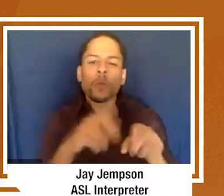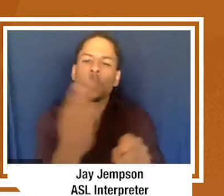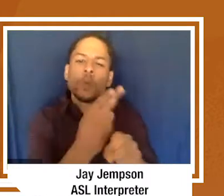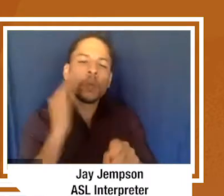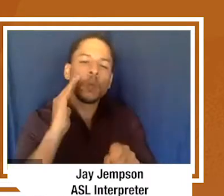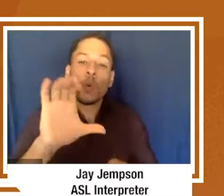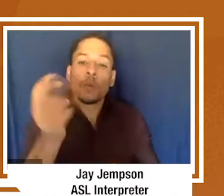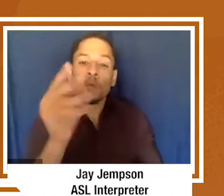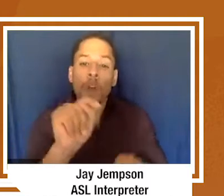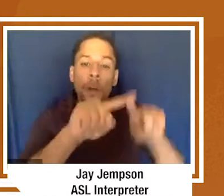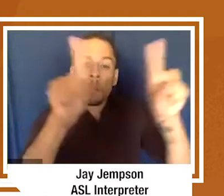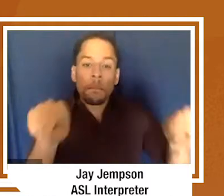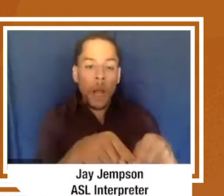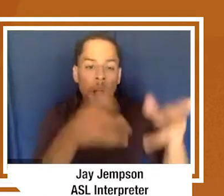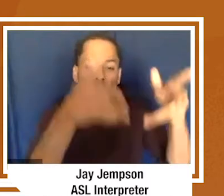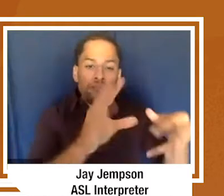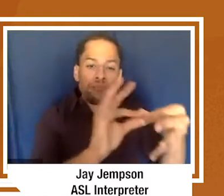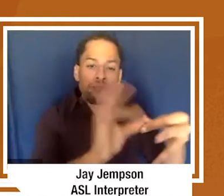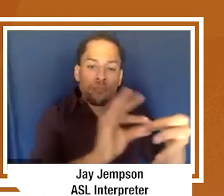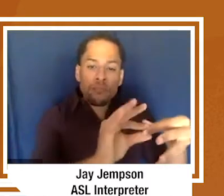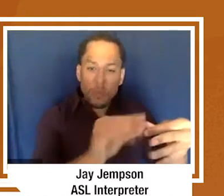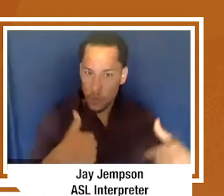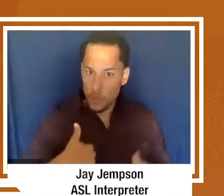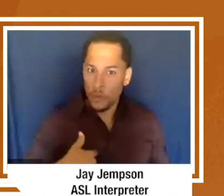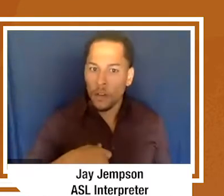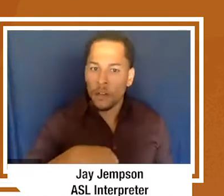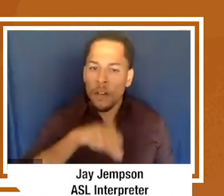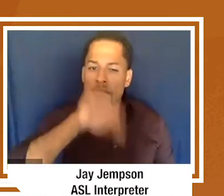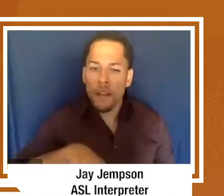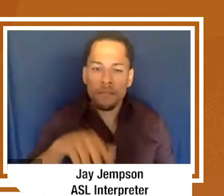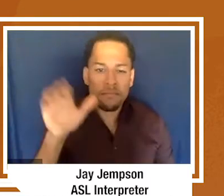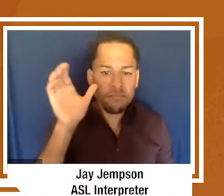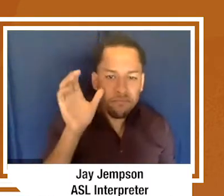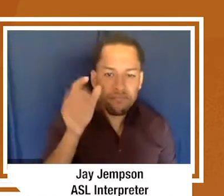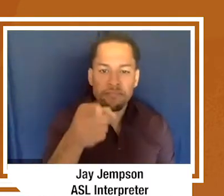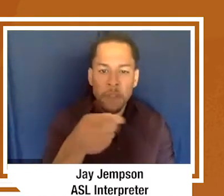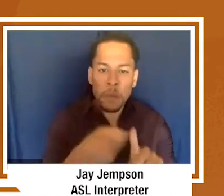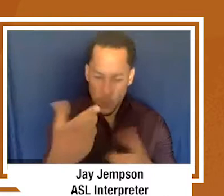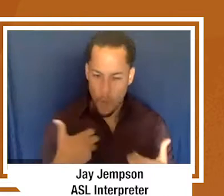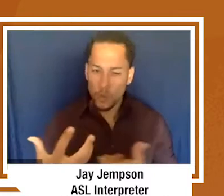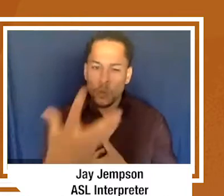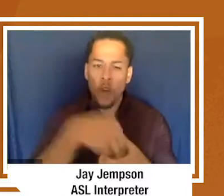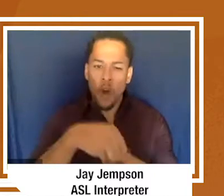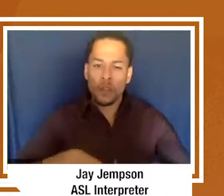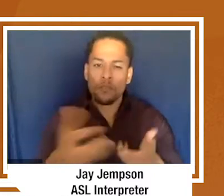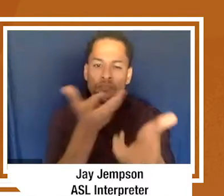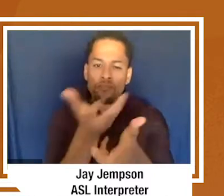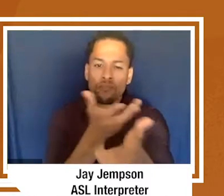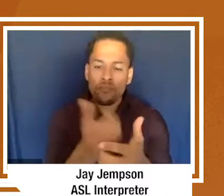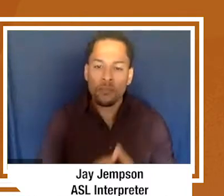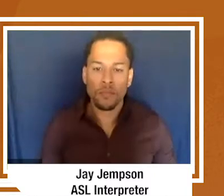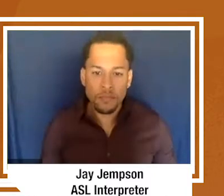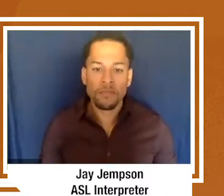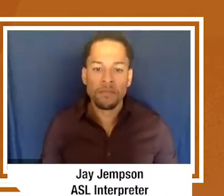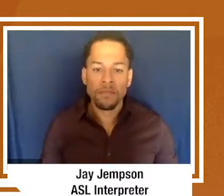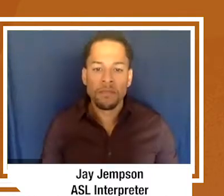home on Facebook, please use that comment section. We would love to hear from you. We want you to be very much part of the conversation. With that, I want to get into